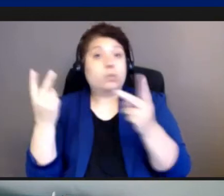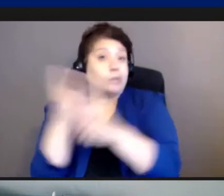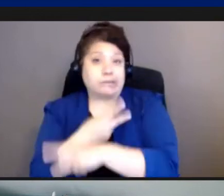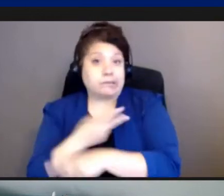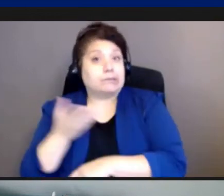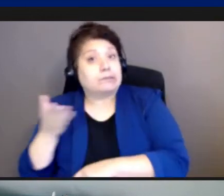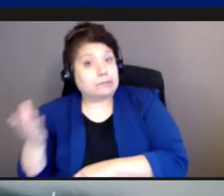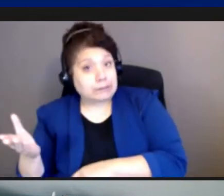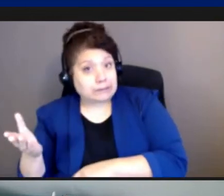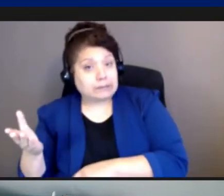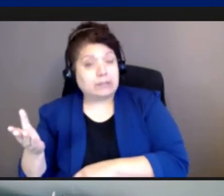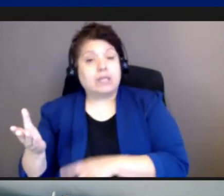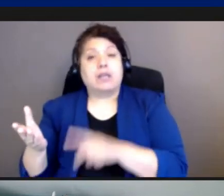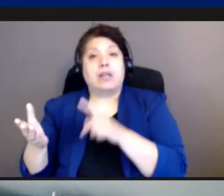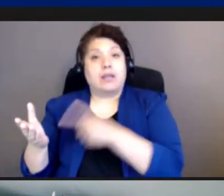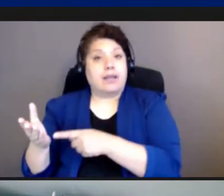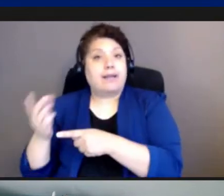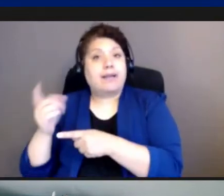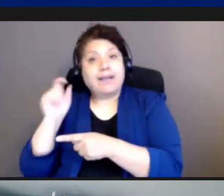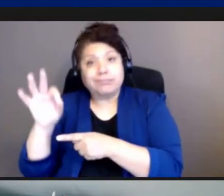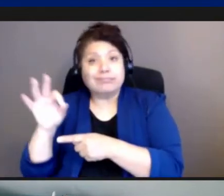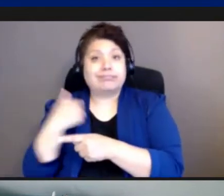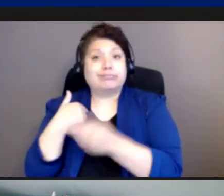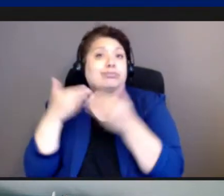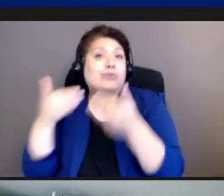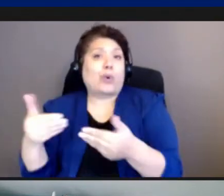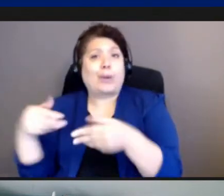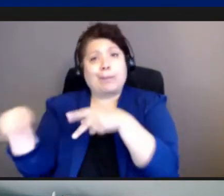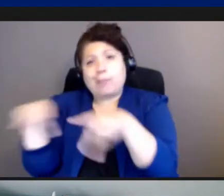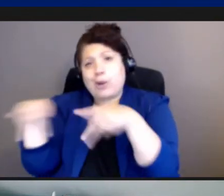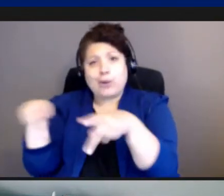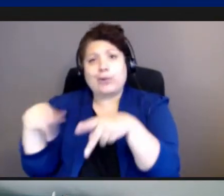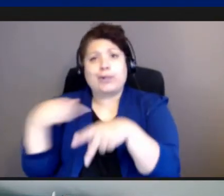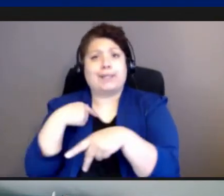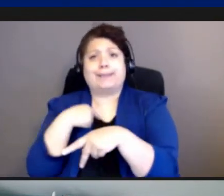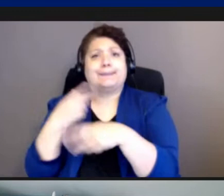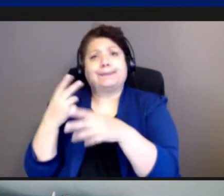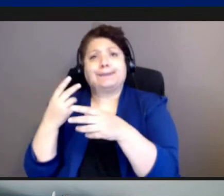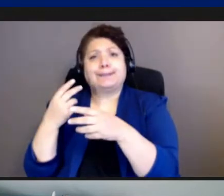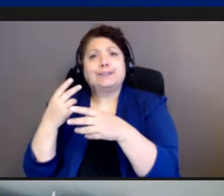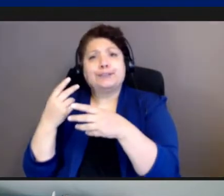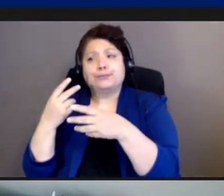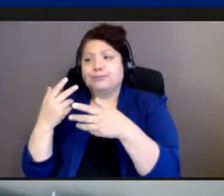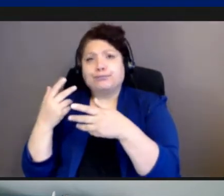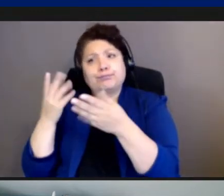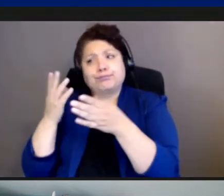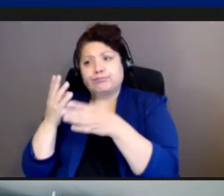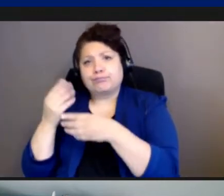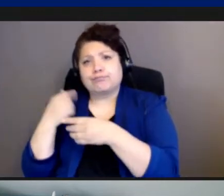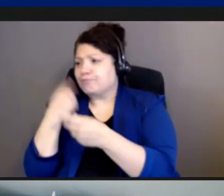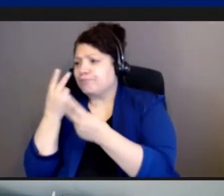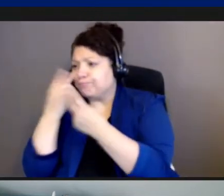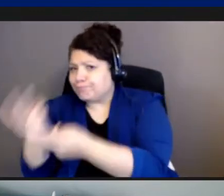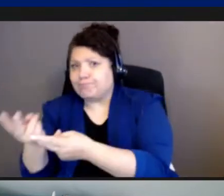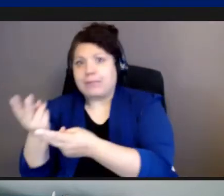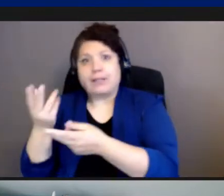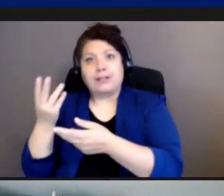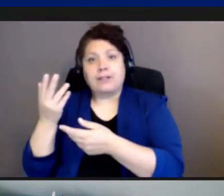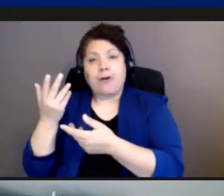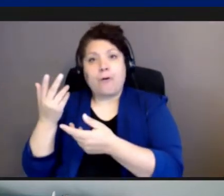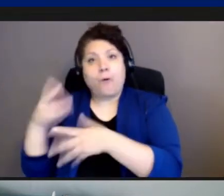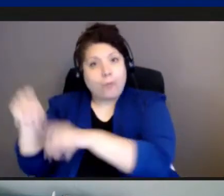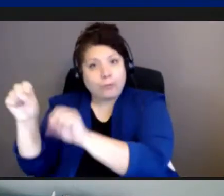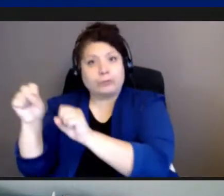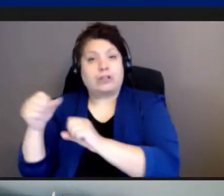be looking at sort of social gatherings. I mean, we've been talking about social gatherings, right? And so whether it's a wedding reception or a